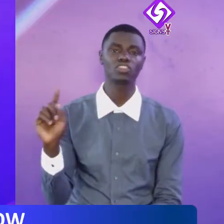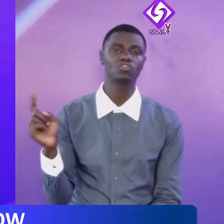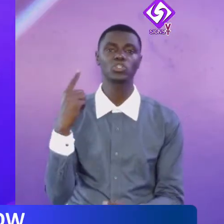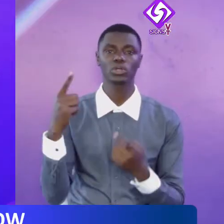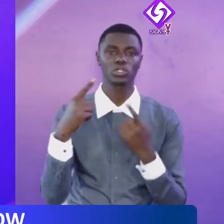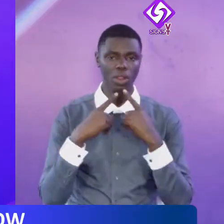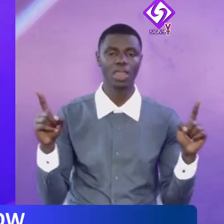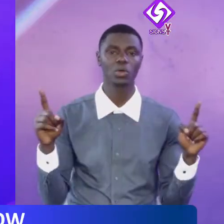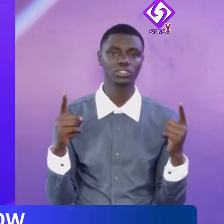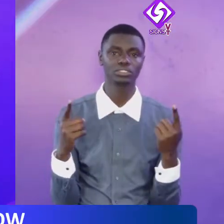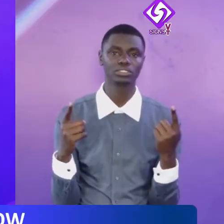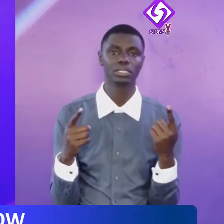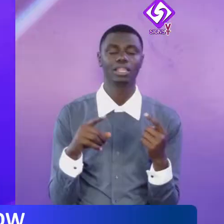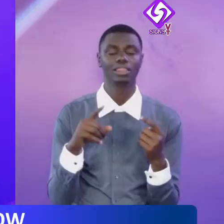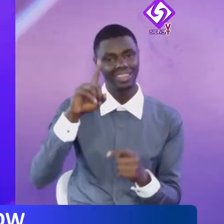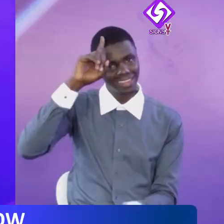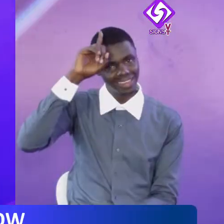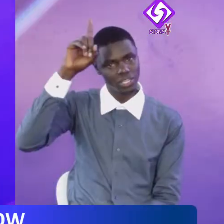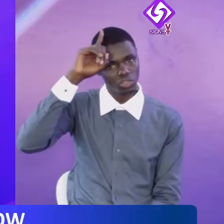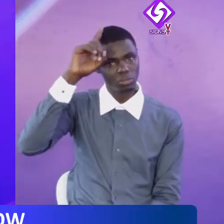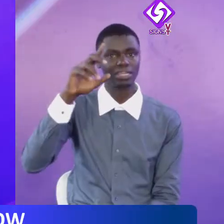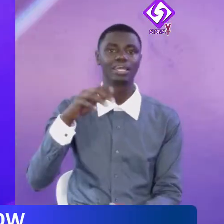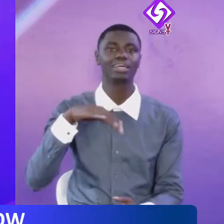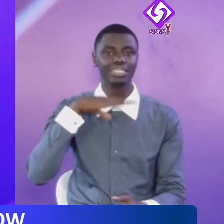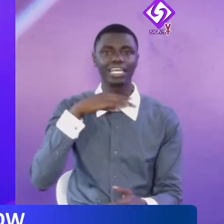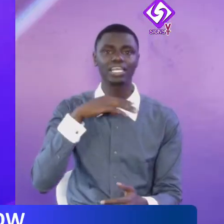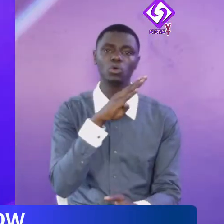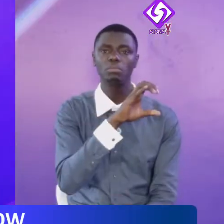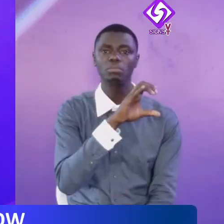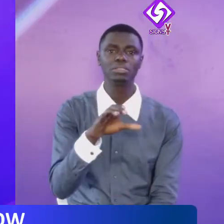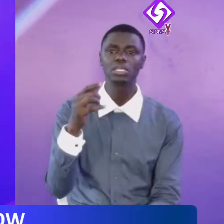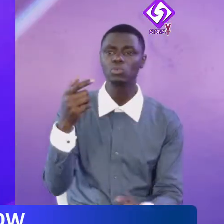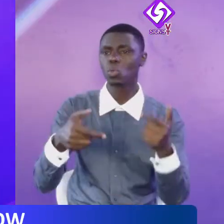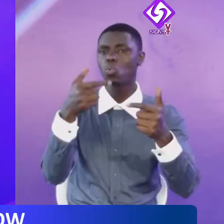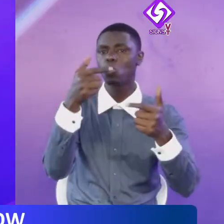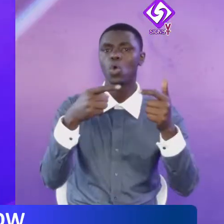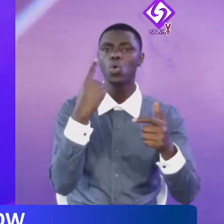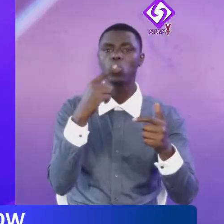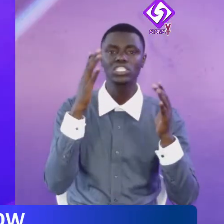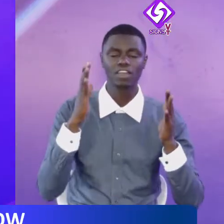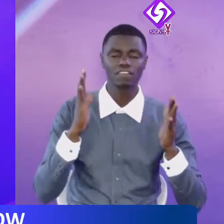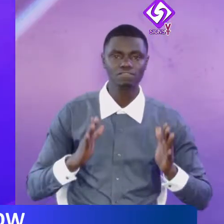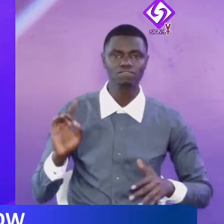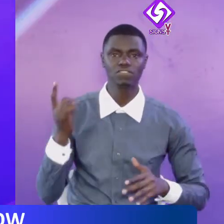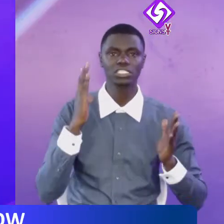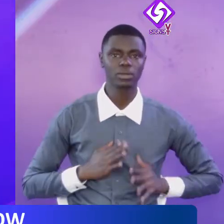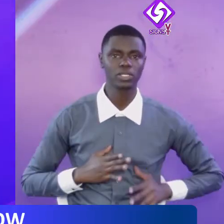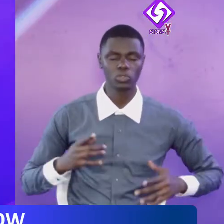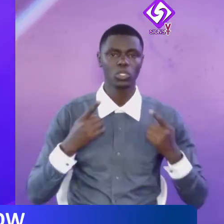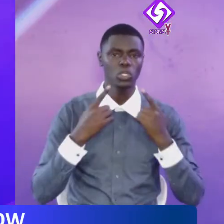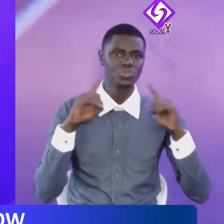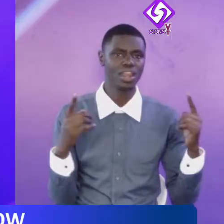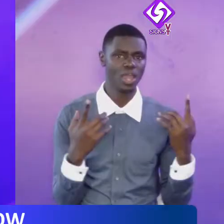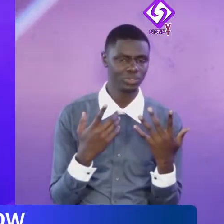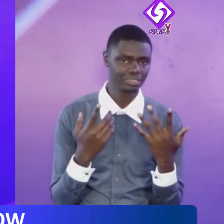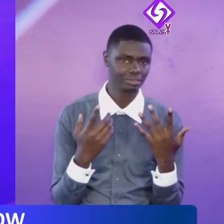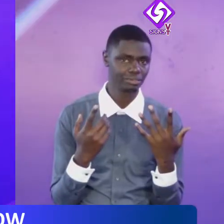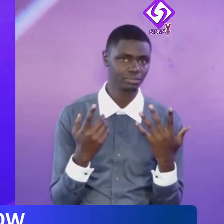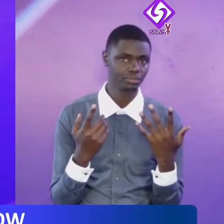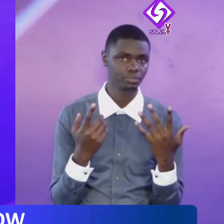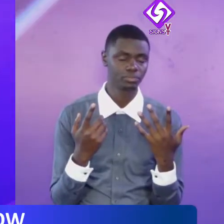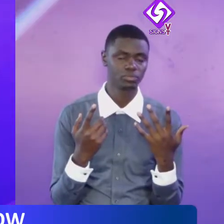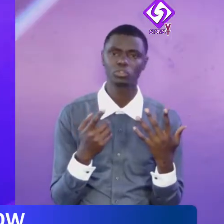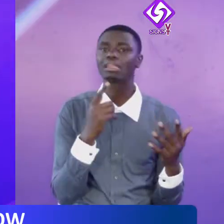died. CNN, Sky News, BBC were competing. Who will be the first person to predict the exact hour when Nelson Mandela dies? So